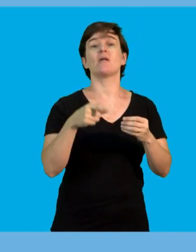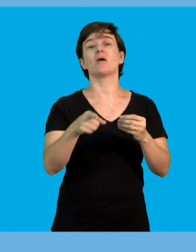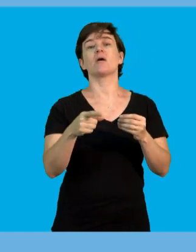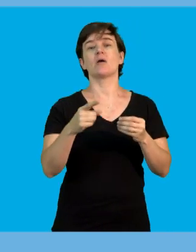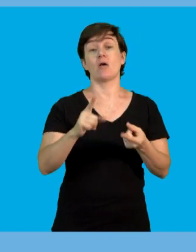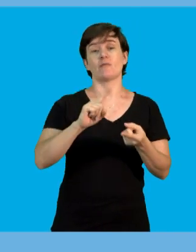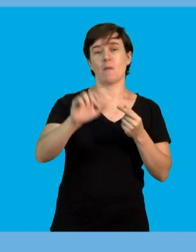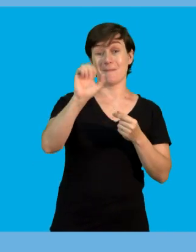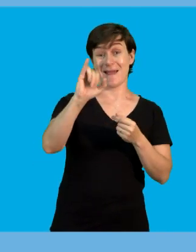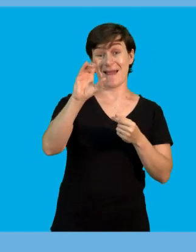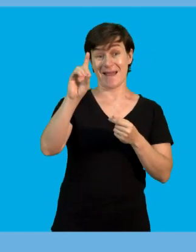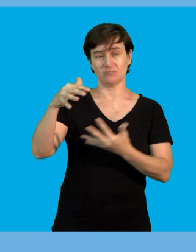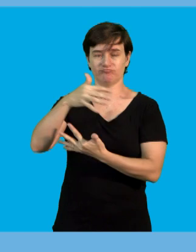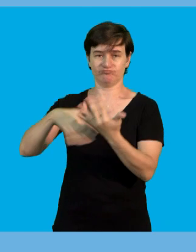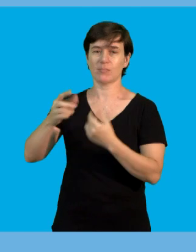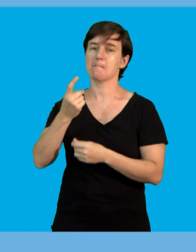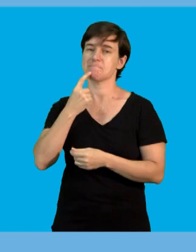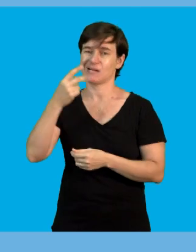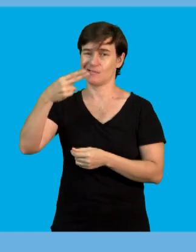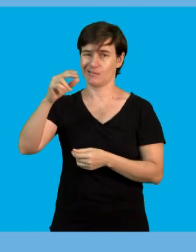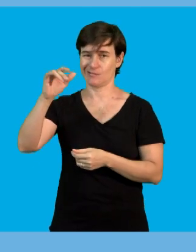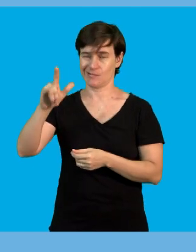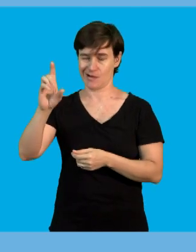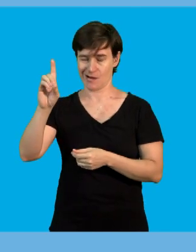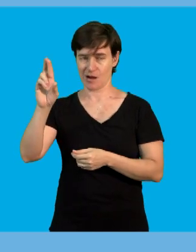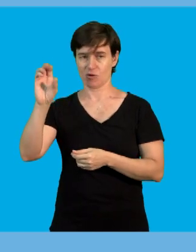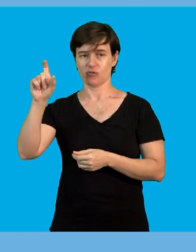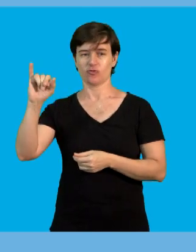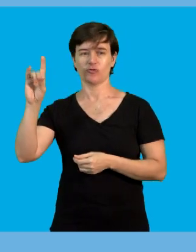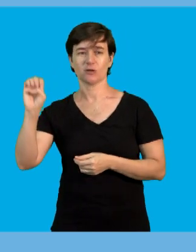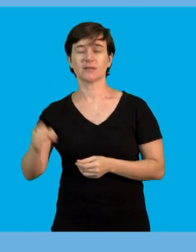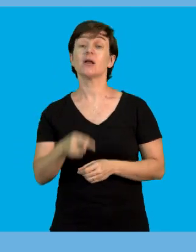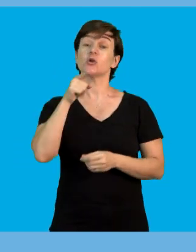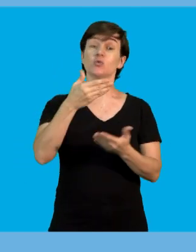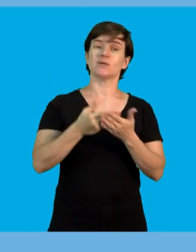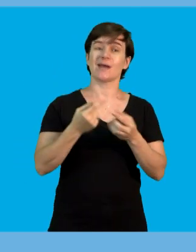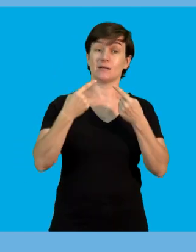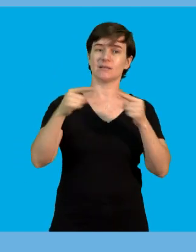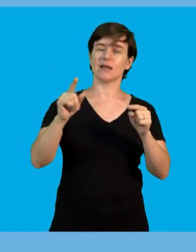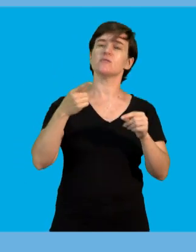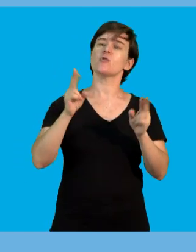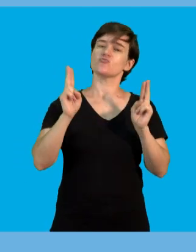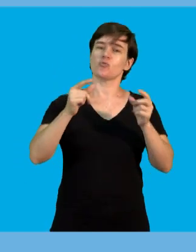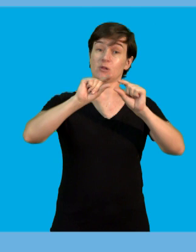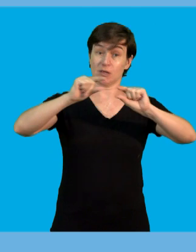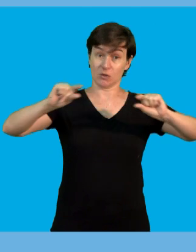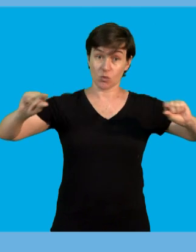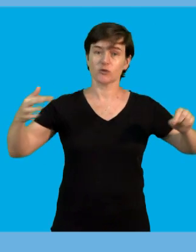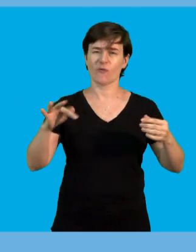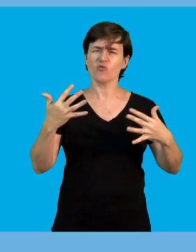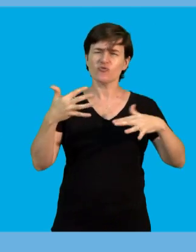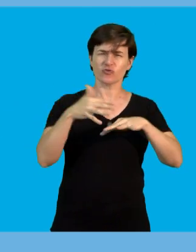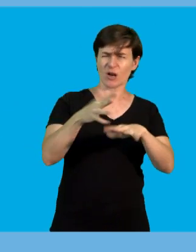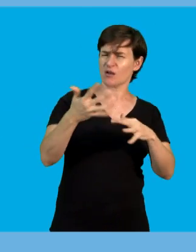acid with a metal hydroxide. You also need to be able to state the general equation for the reaction of an acid with a